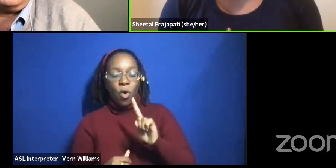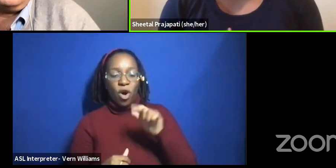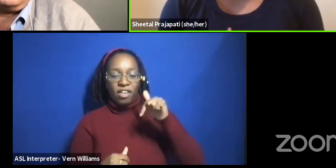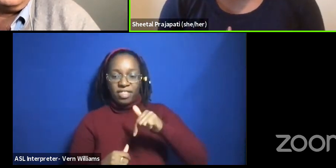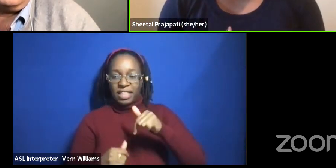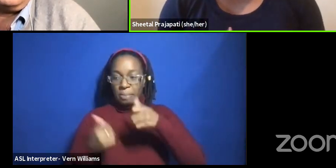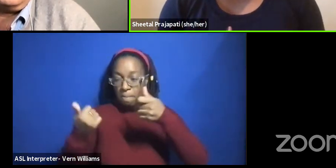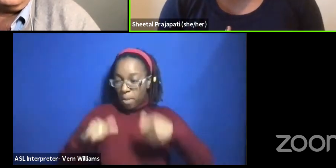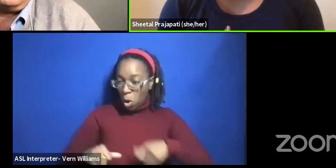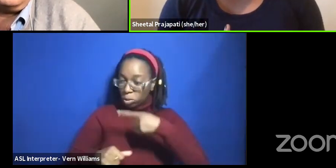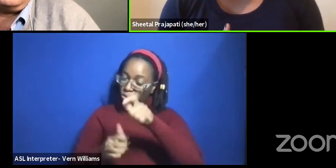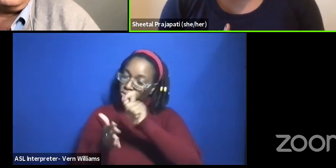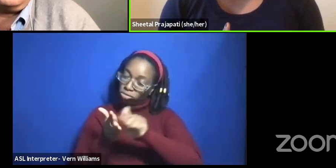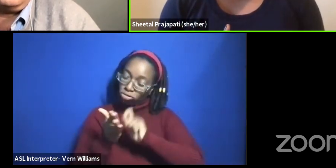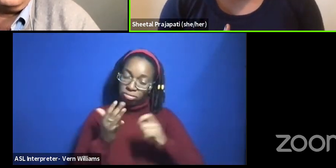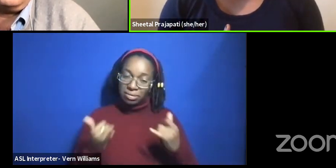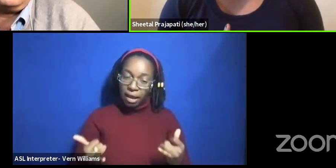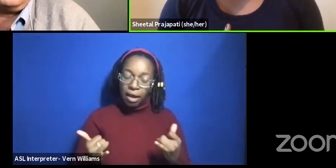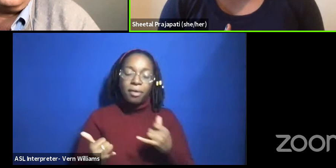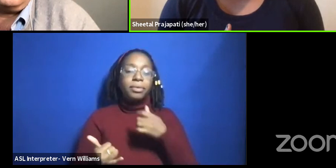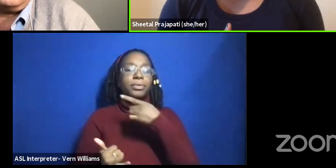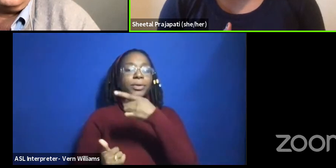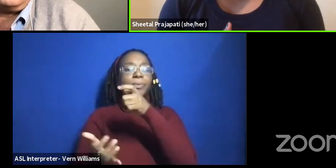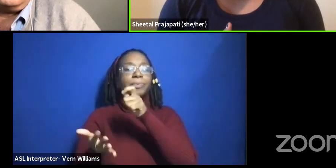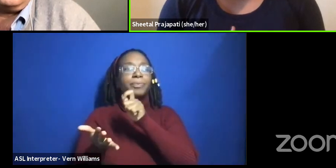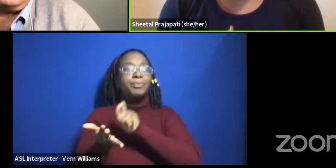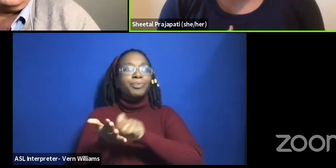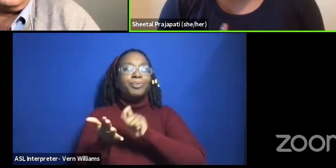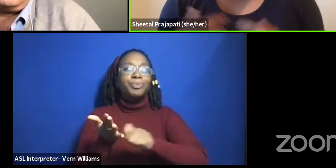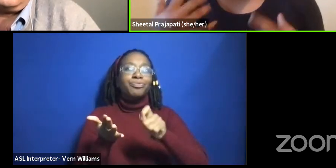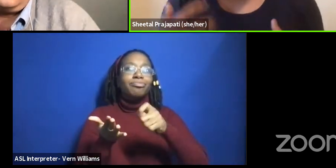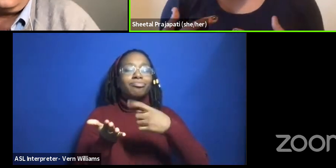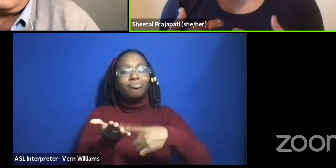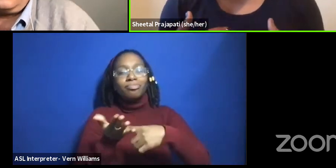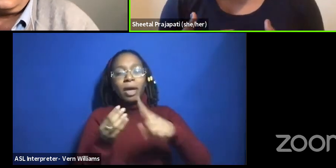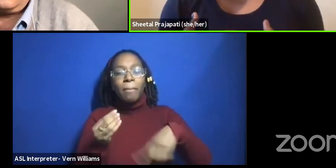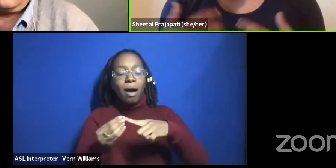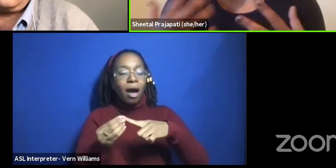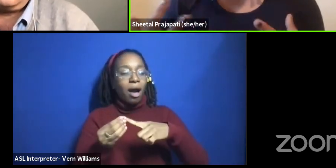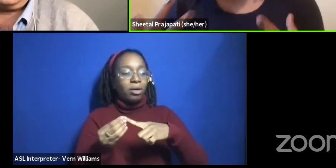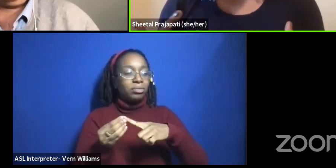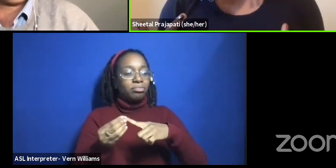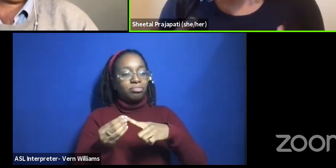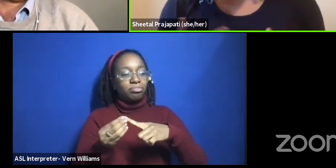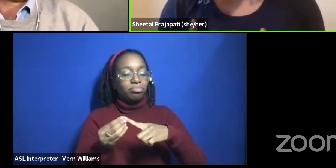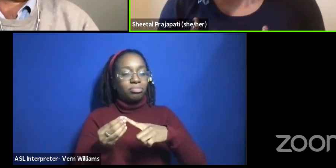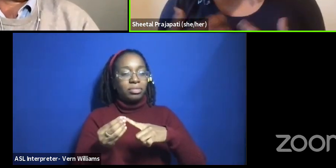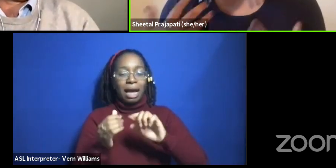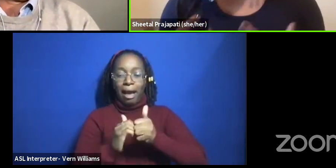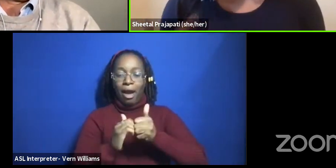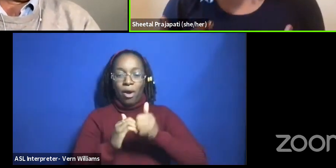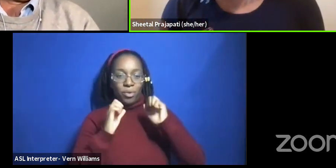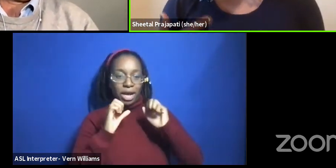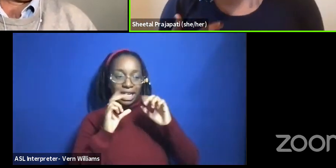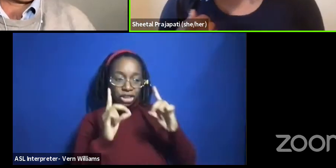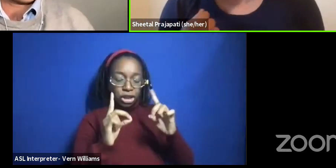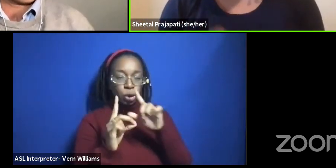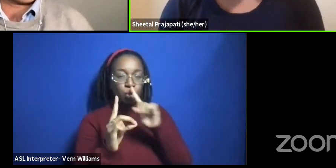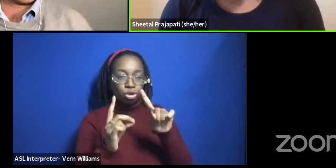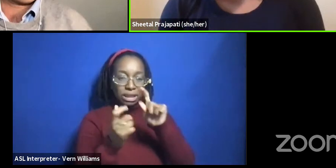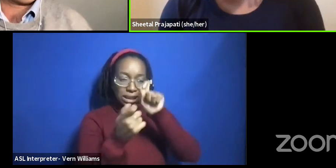writing about, you talk a little bit about this notion of education being very critical